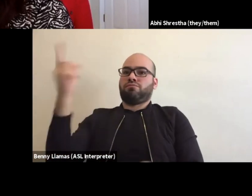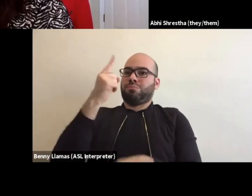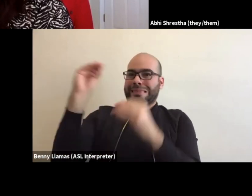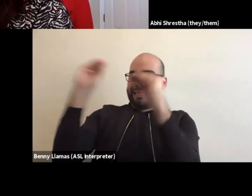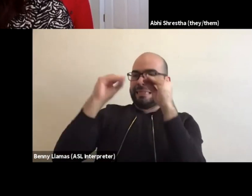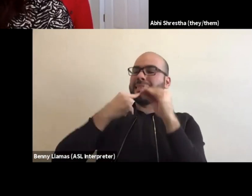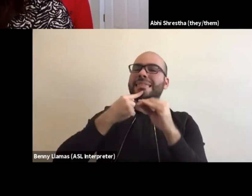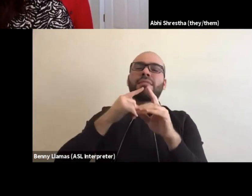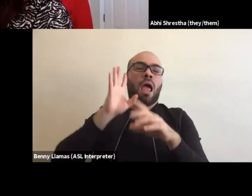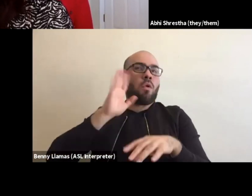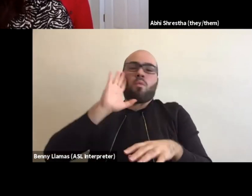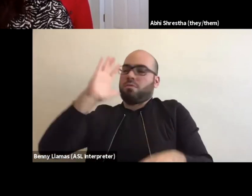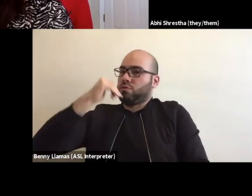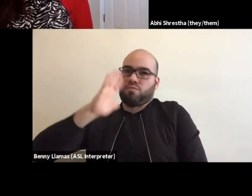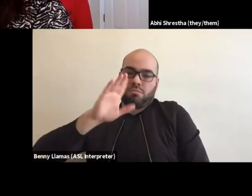our eyes,